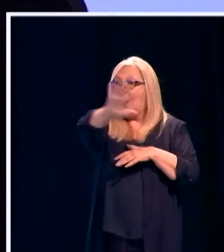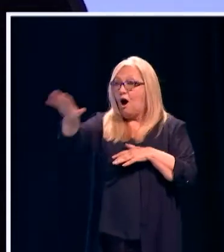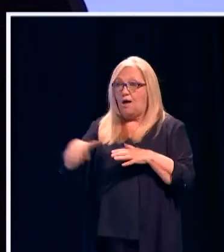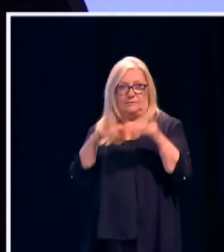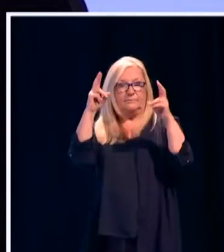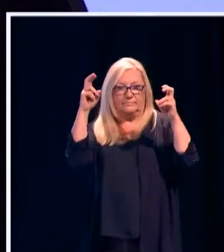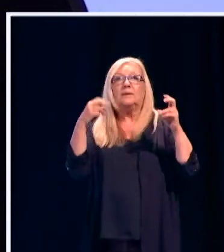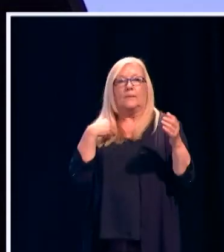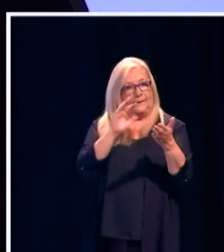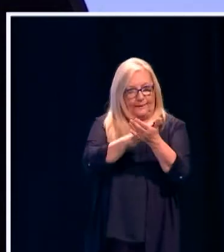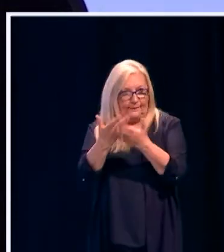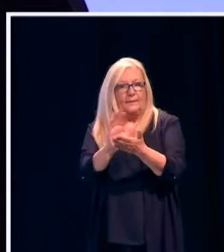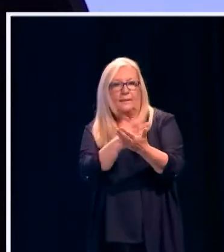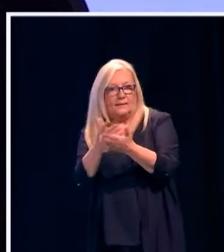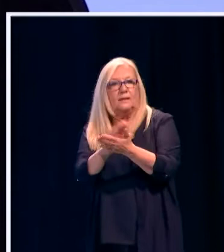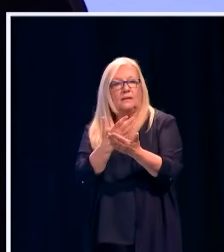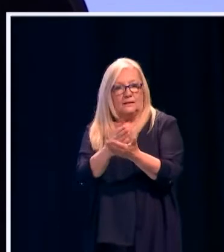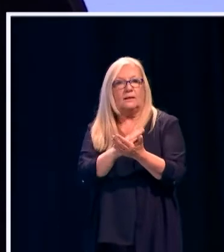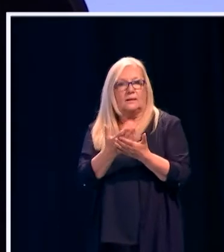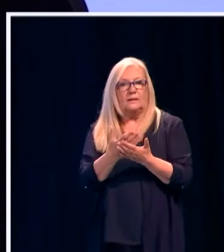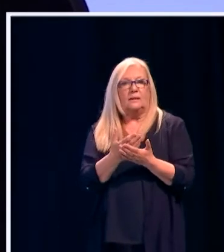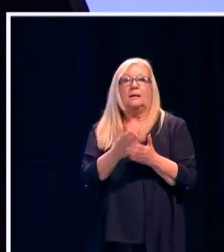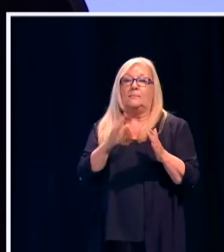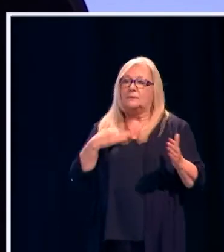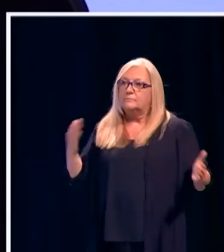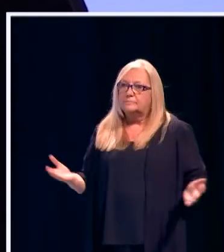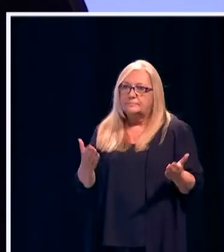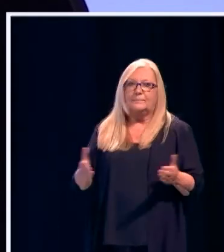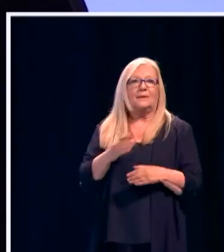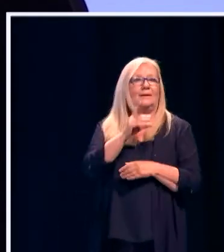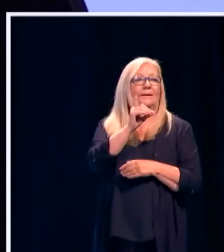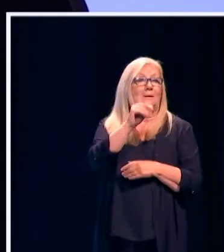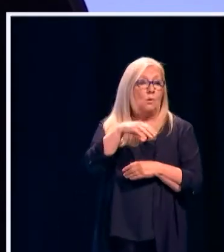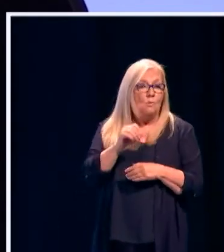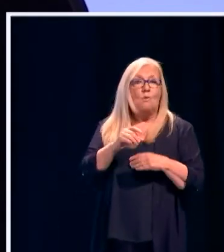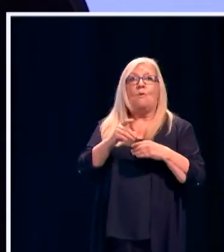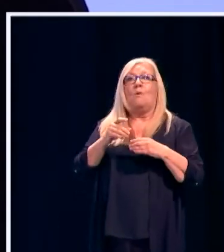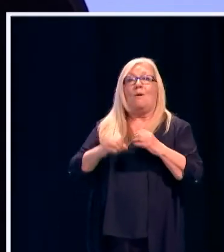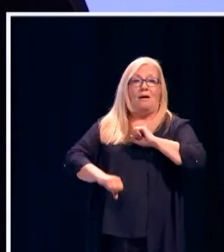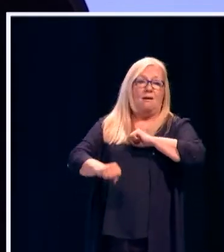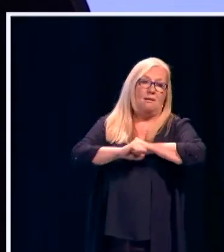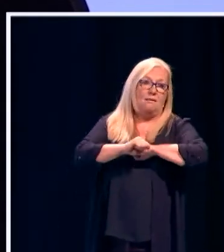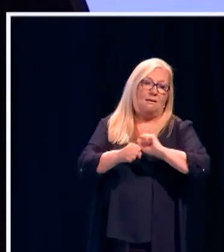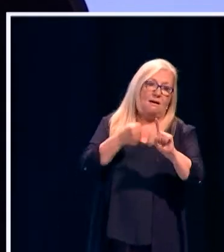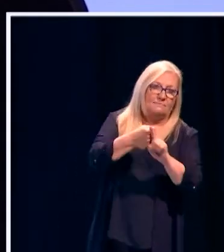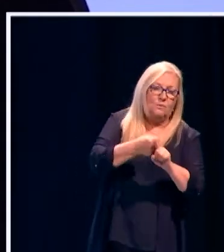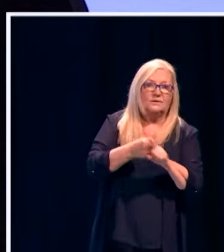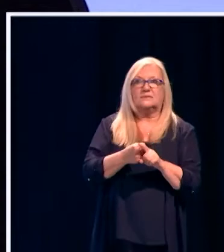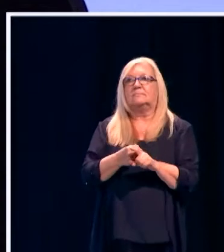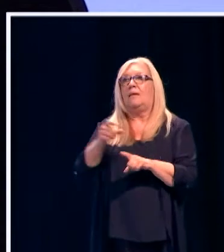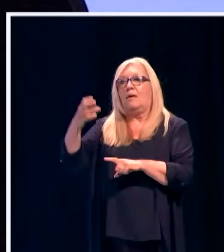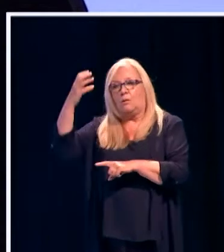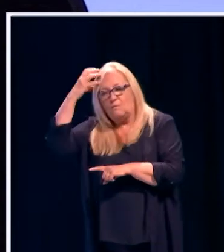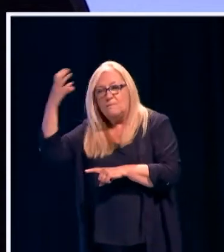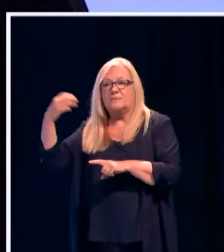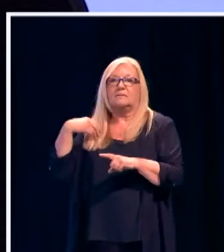people, made awareness raising TV advertisement and broadcasted in the government and private TV channel to make mass people